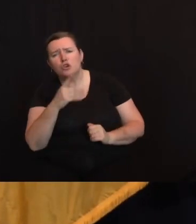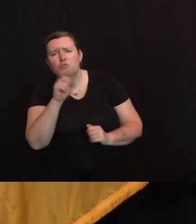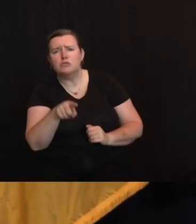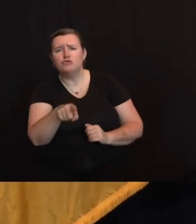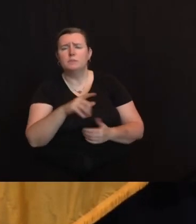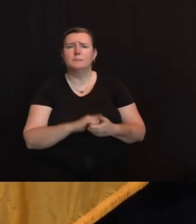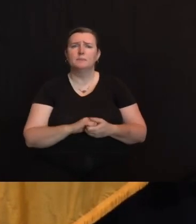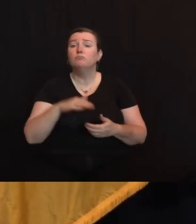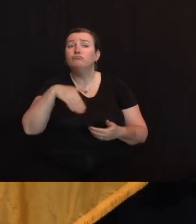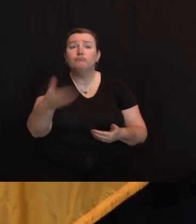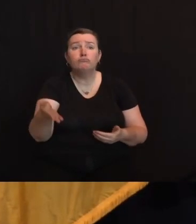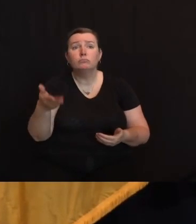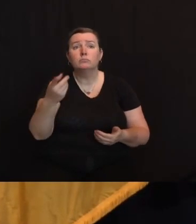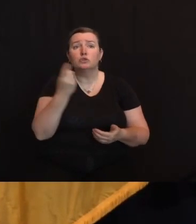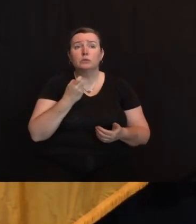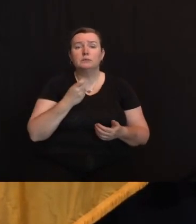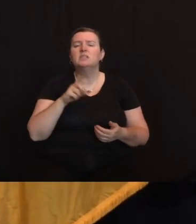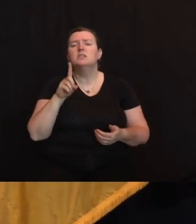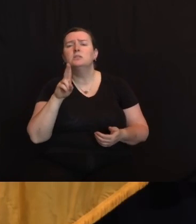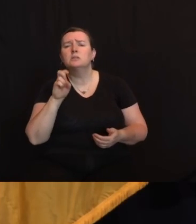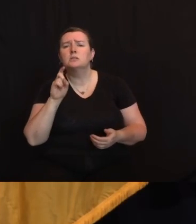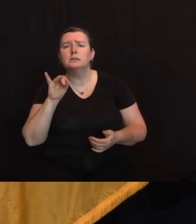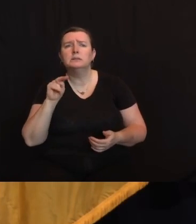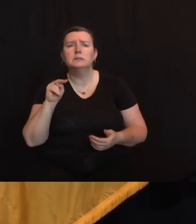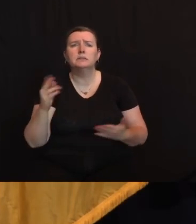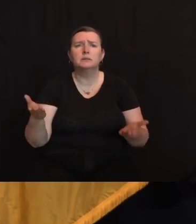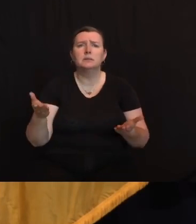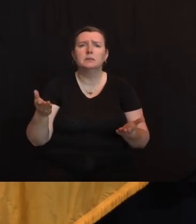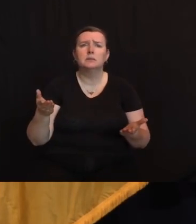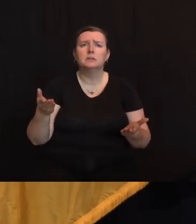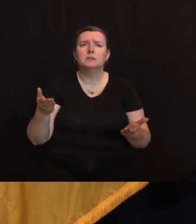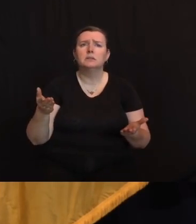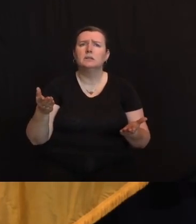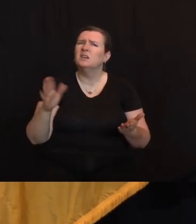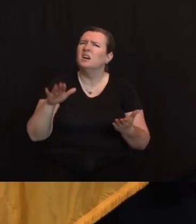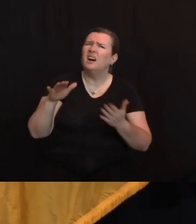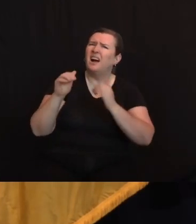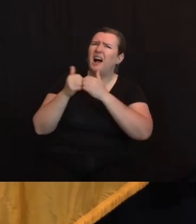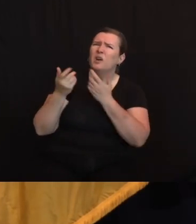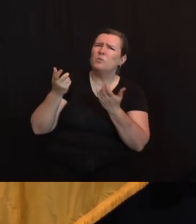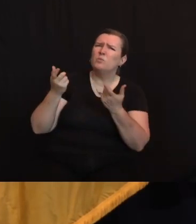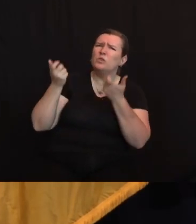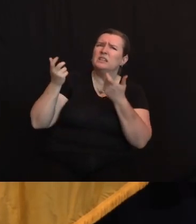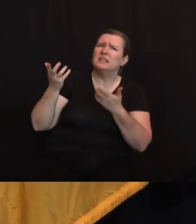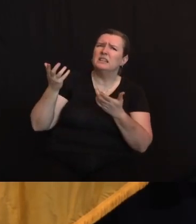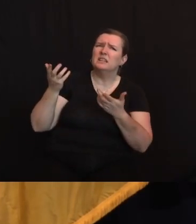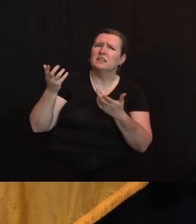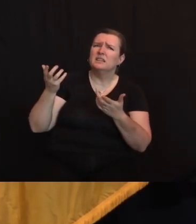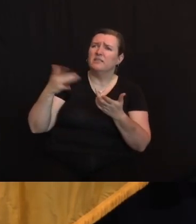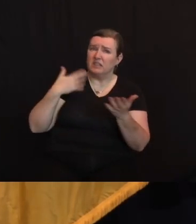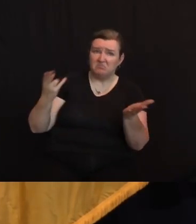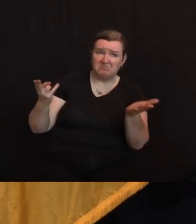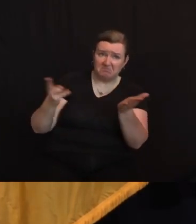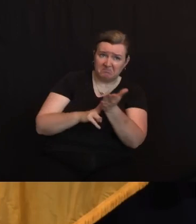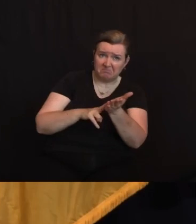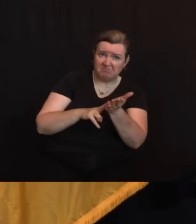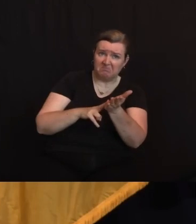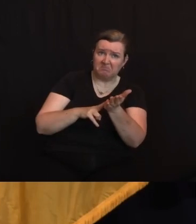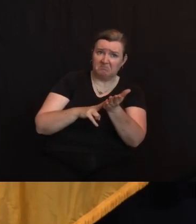afternoon. Good afternoon. How quickly do you anticipate signing the bonding bill if you get it from the legislature on